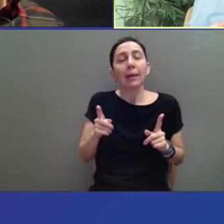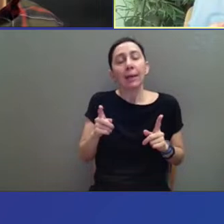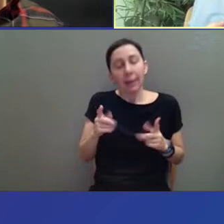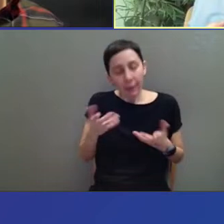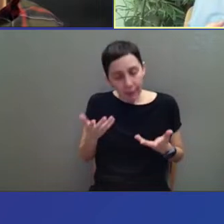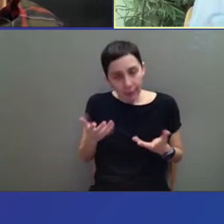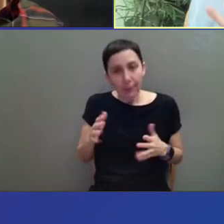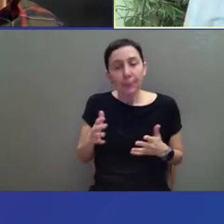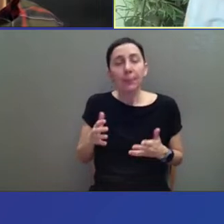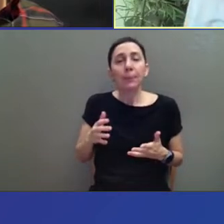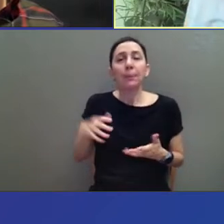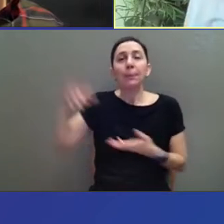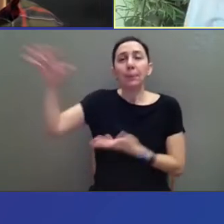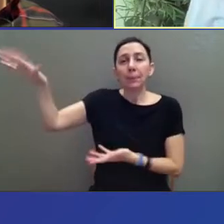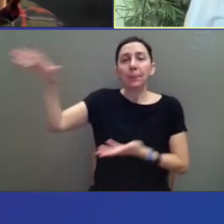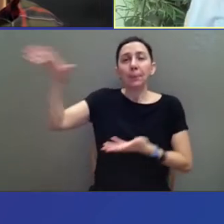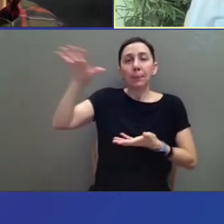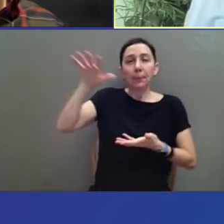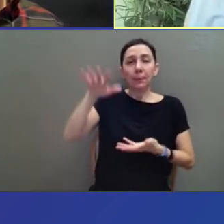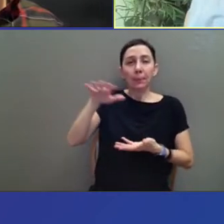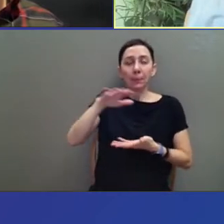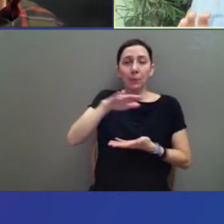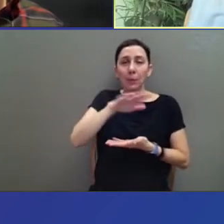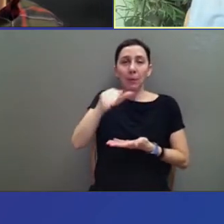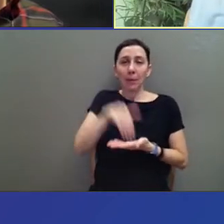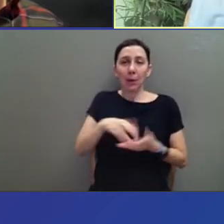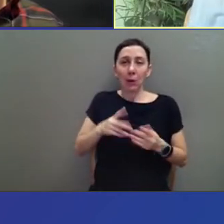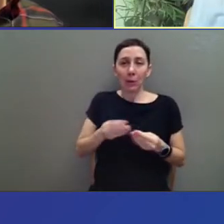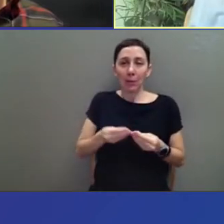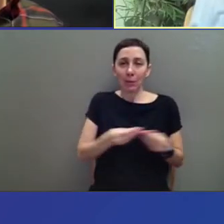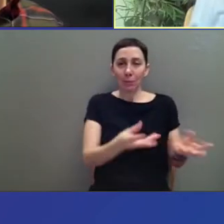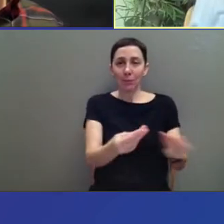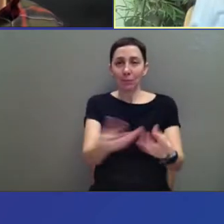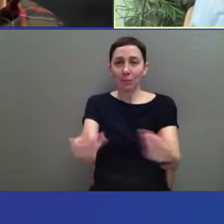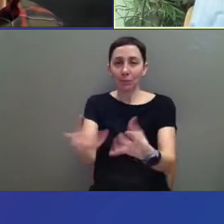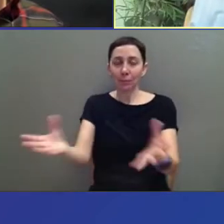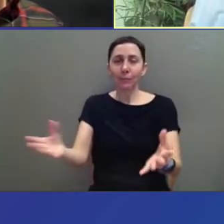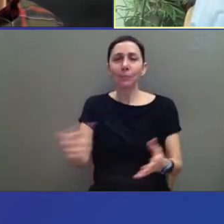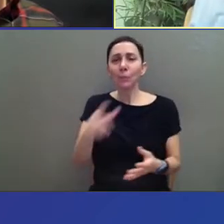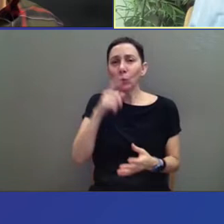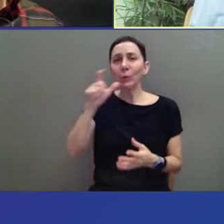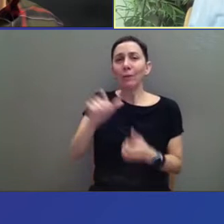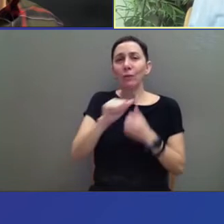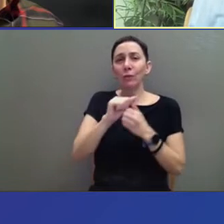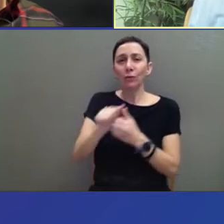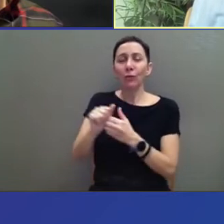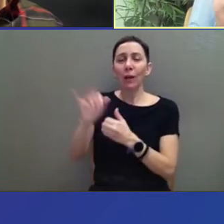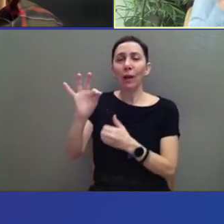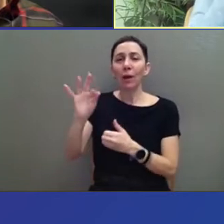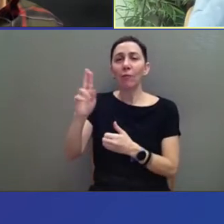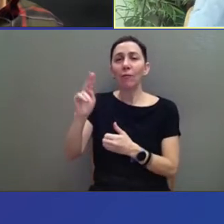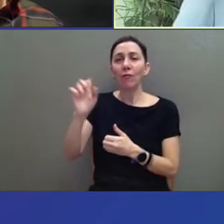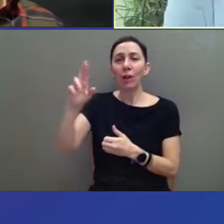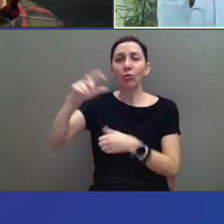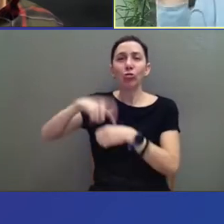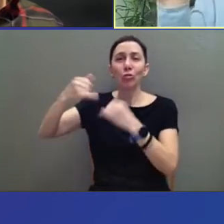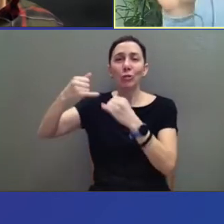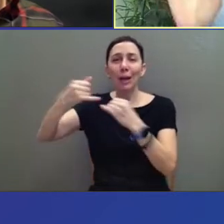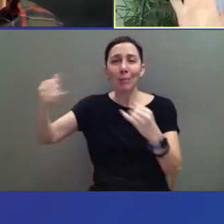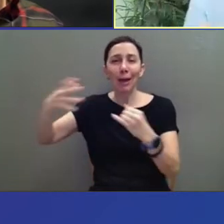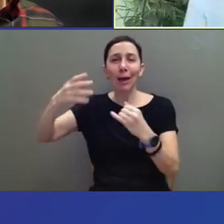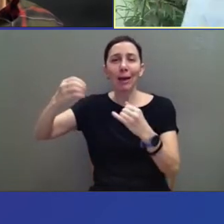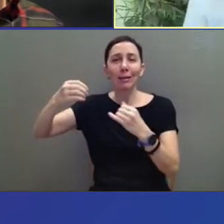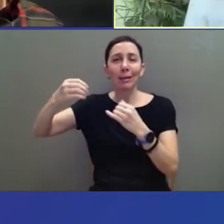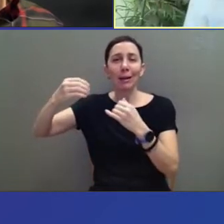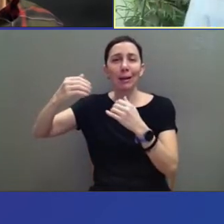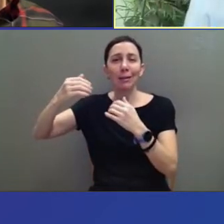kind of ease relative to how it usually functions, that we weren't on a funder timeline, right? And we weren't under a funder directive. And many, high praise